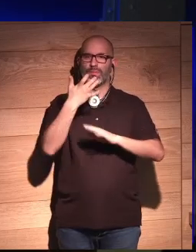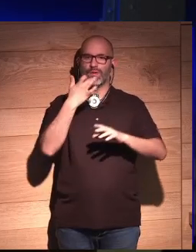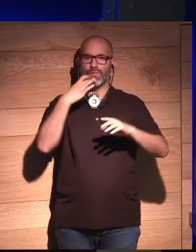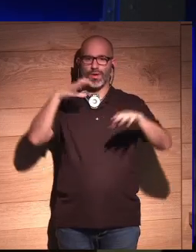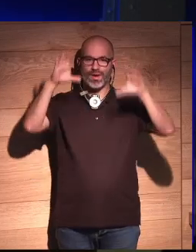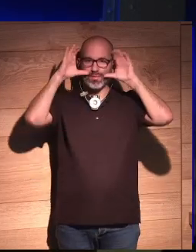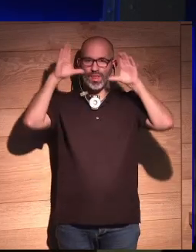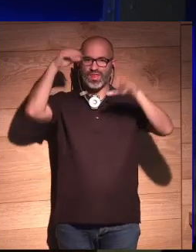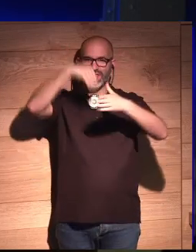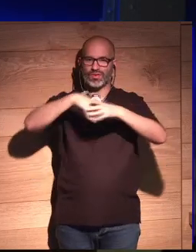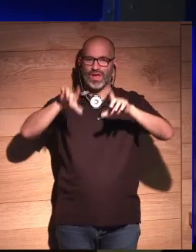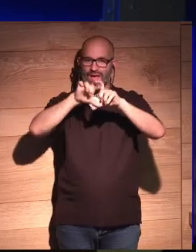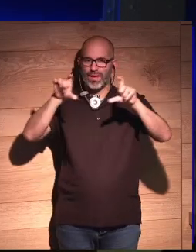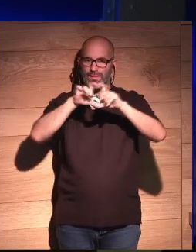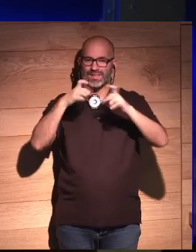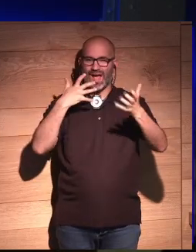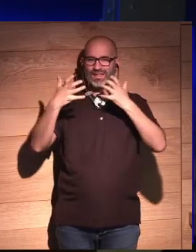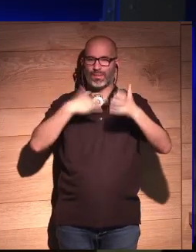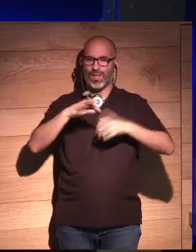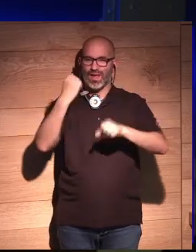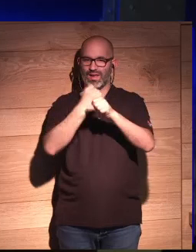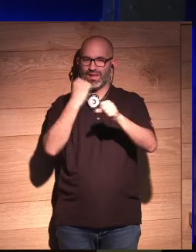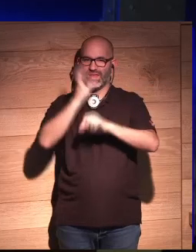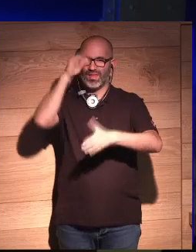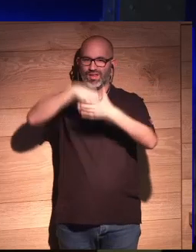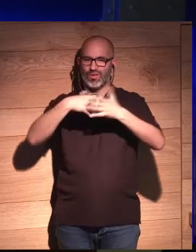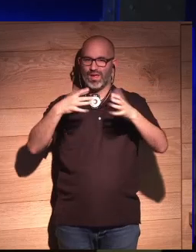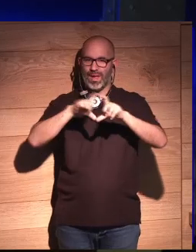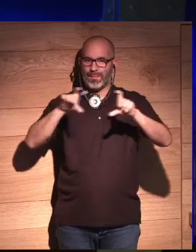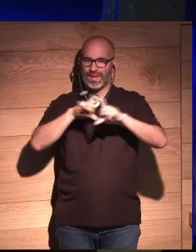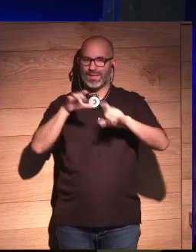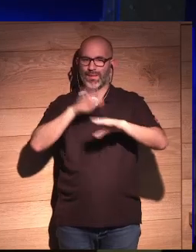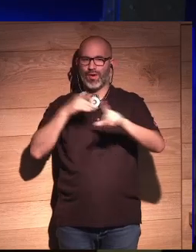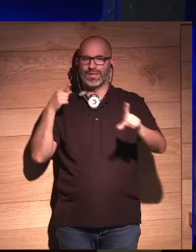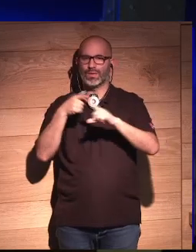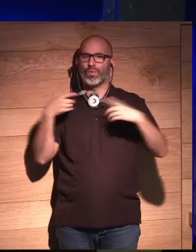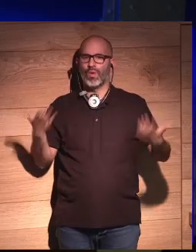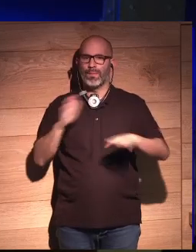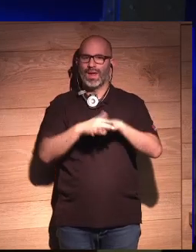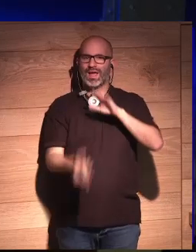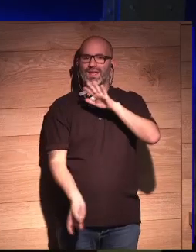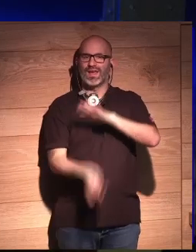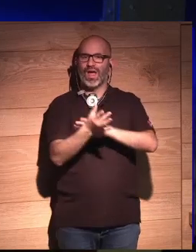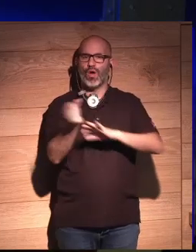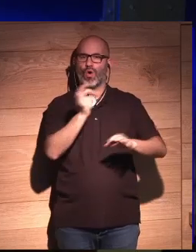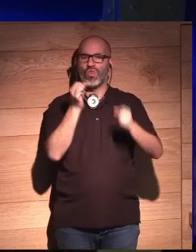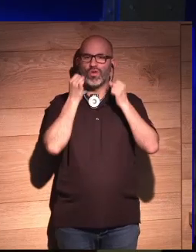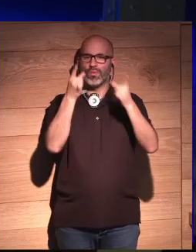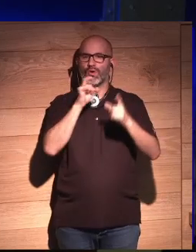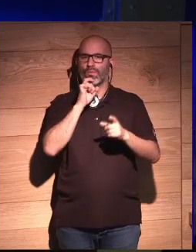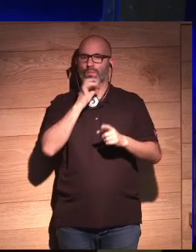the company so that they can figure out how to make a VR. And we selected Lynette Walworth because of her